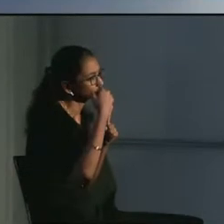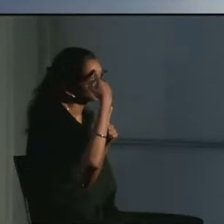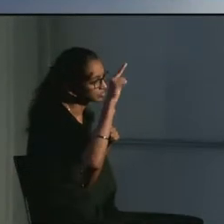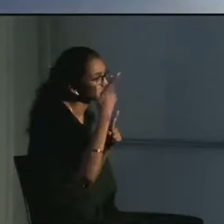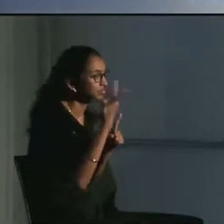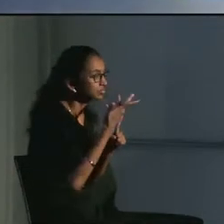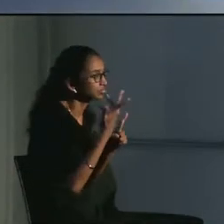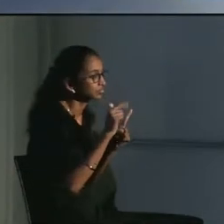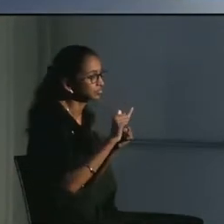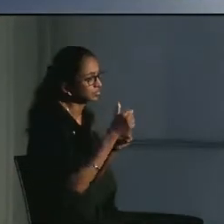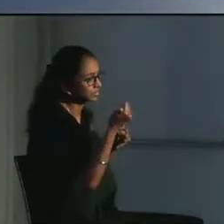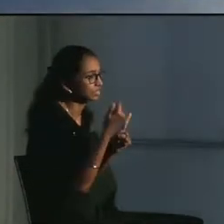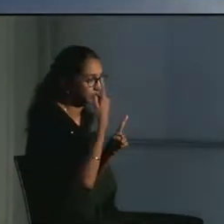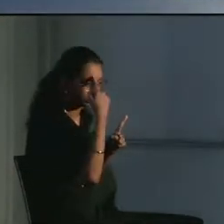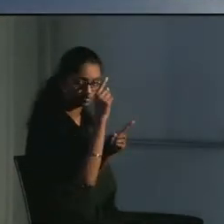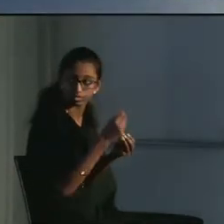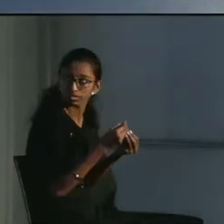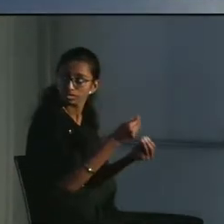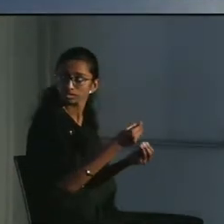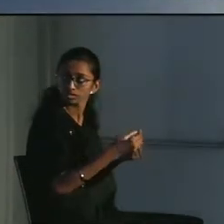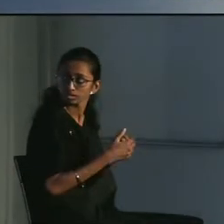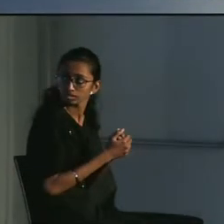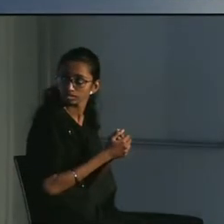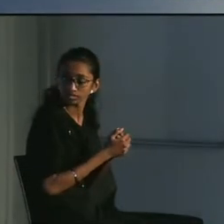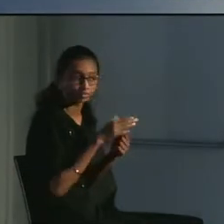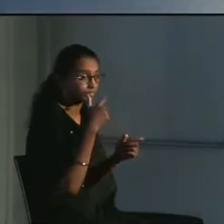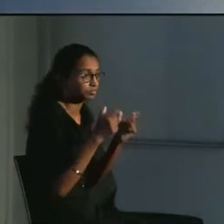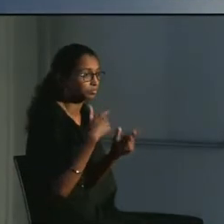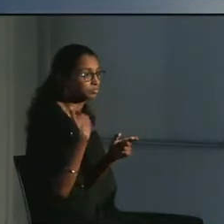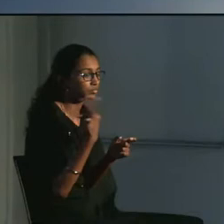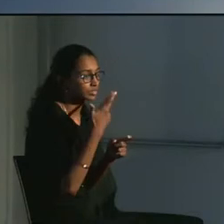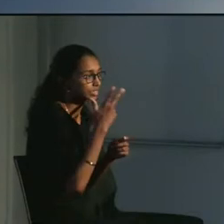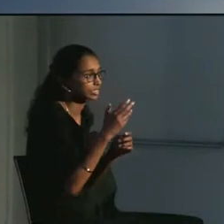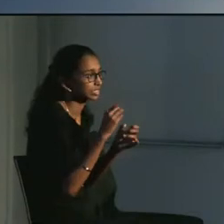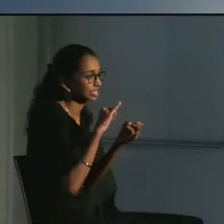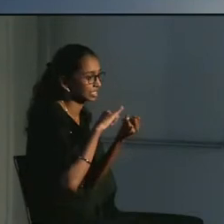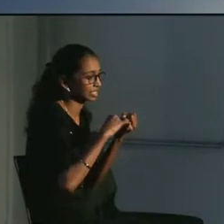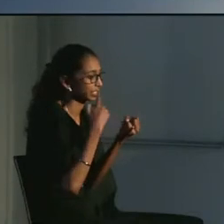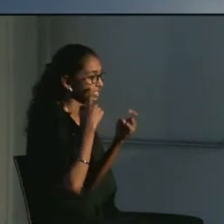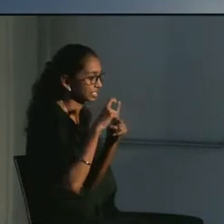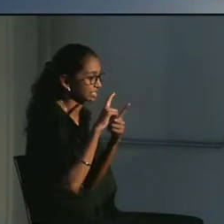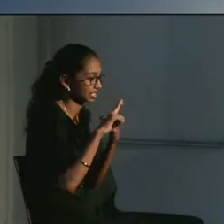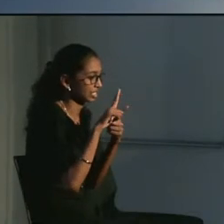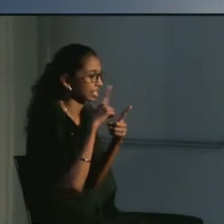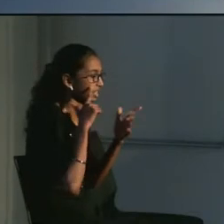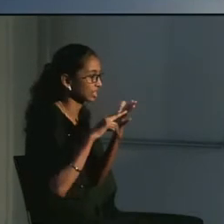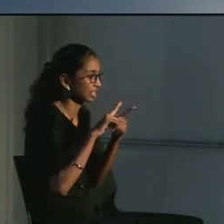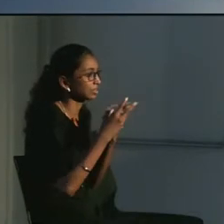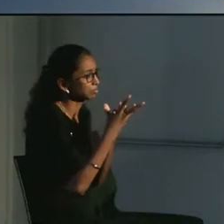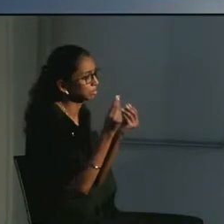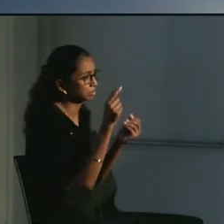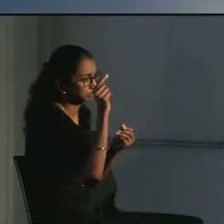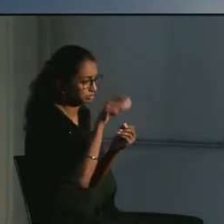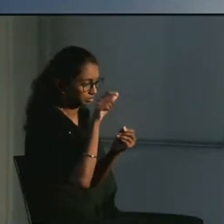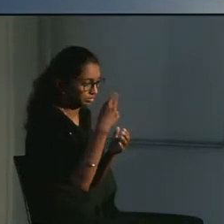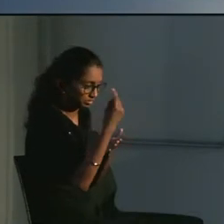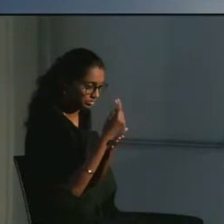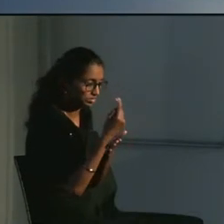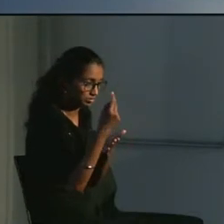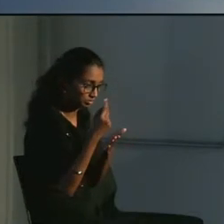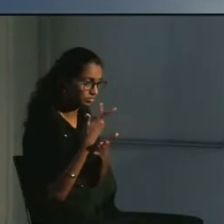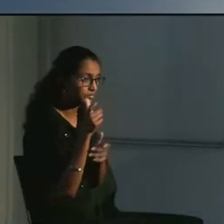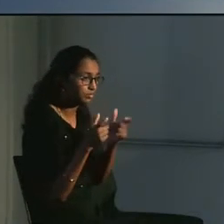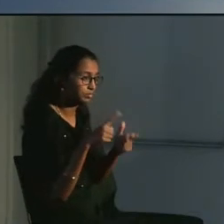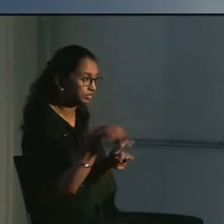state to reconsider this form of development, they were mostly sidelined. And several artists and art groups at the time